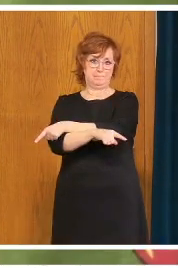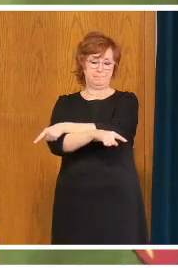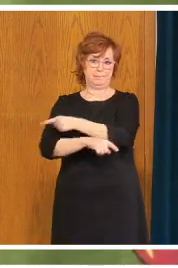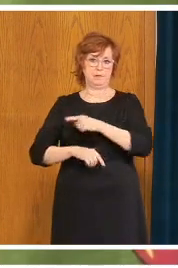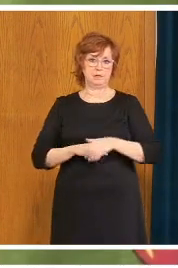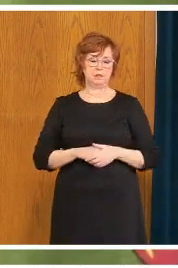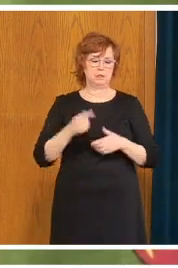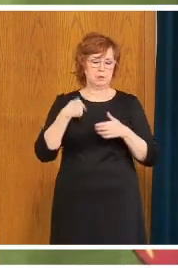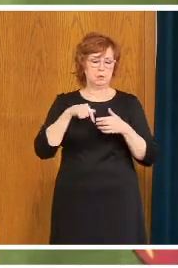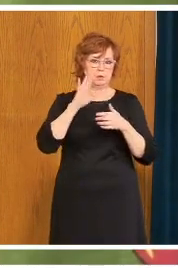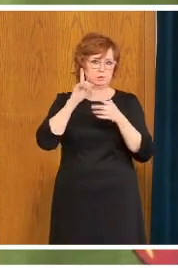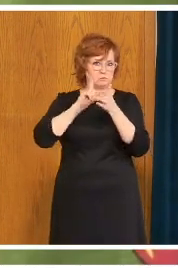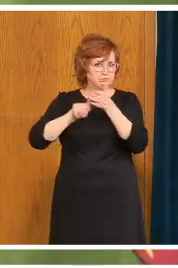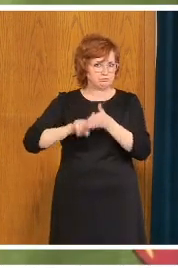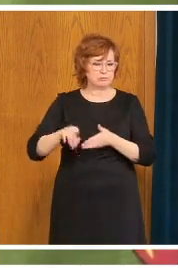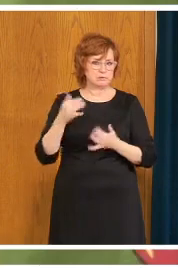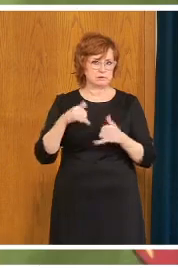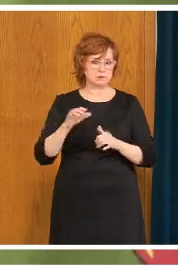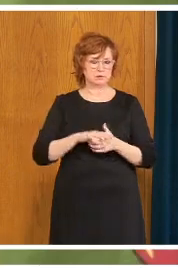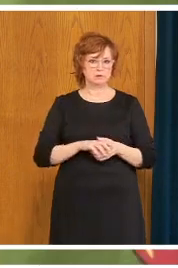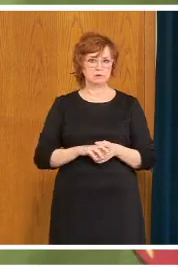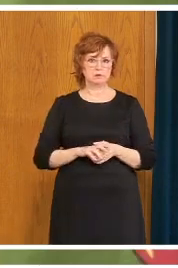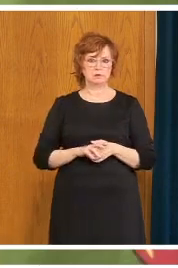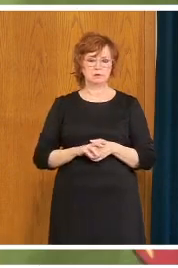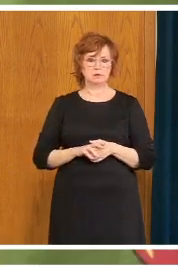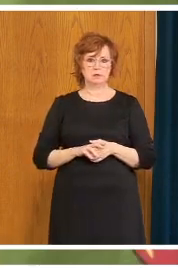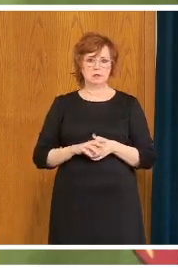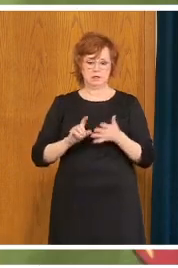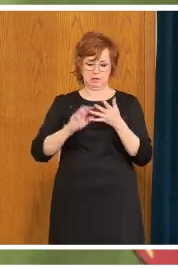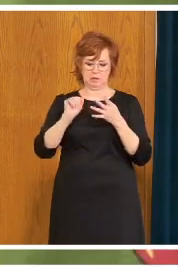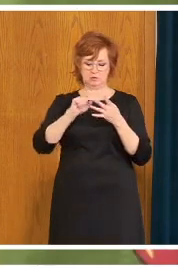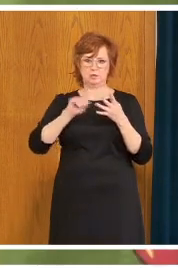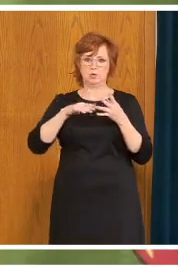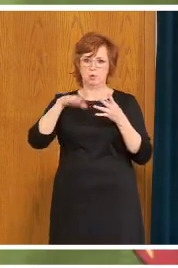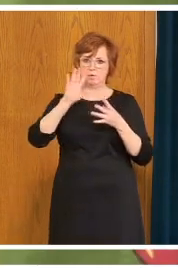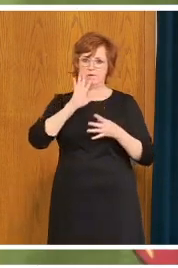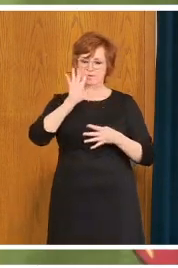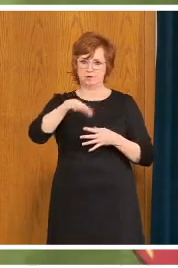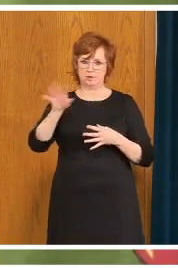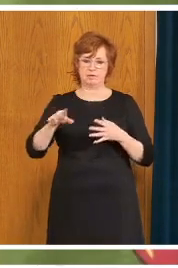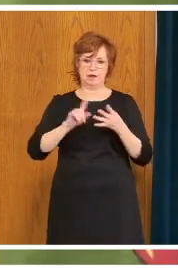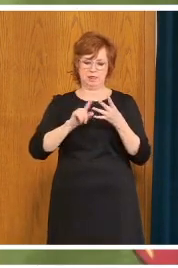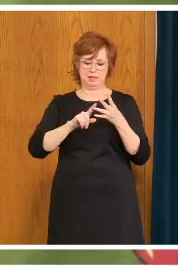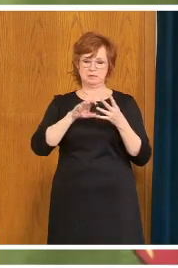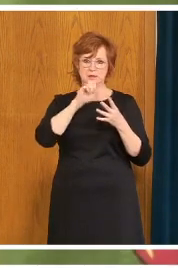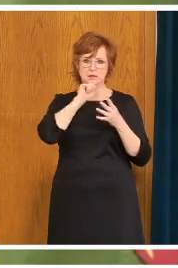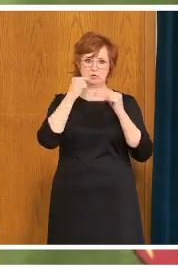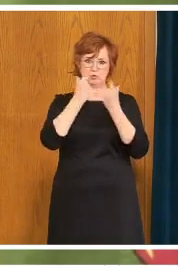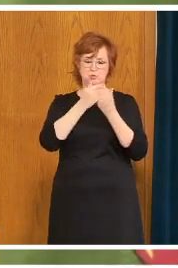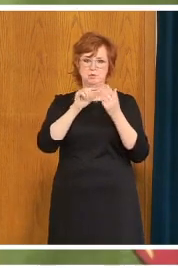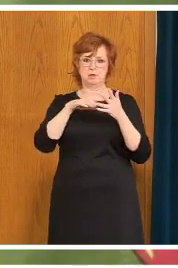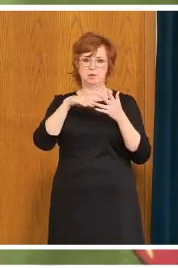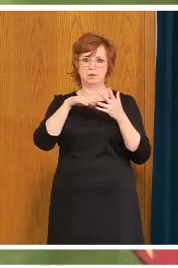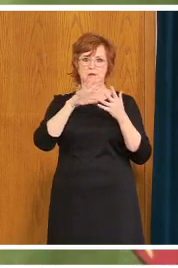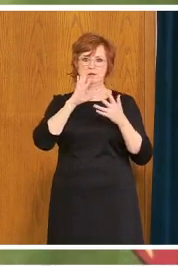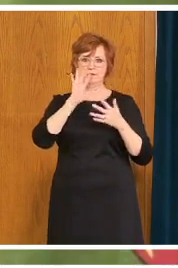looking at working out the logistics, but we are very much boxed in by the age limit of the AstraZeneca, which has been our